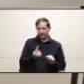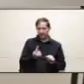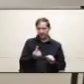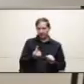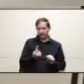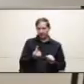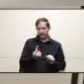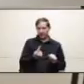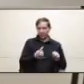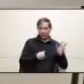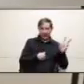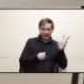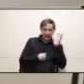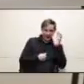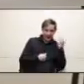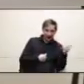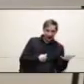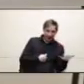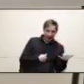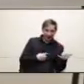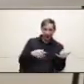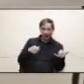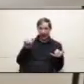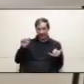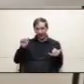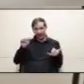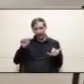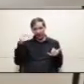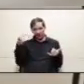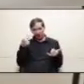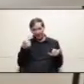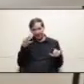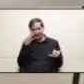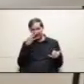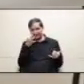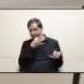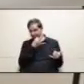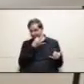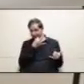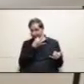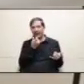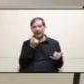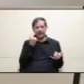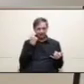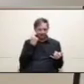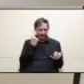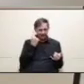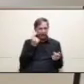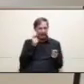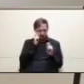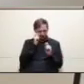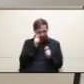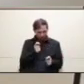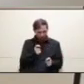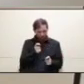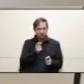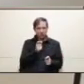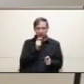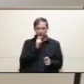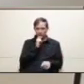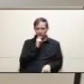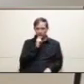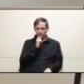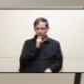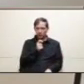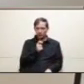we are getting here and what we have as all those opinions. I do understand, and I do acknowledge that